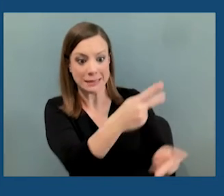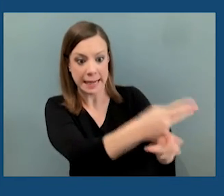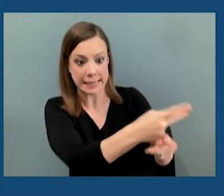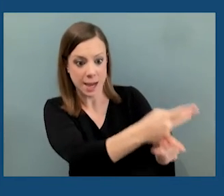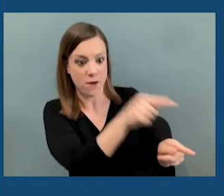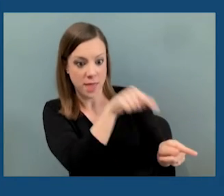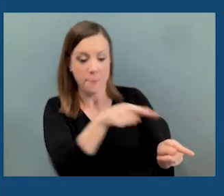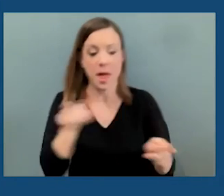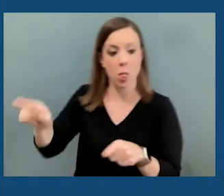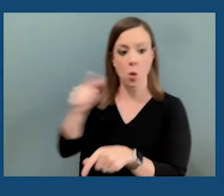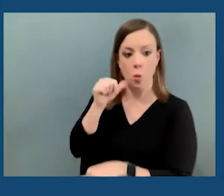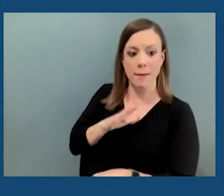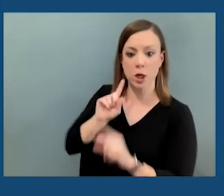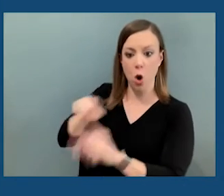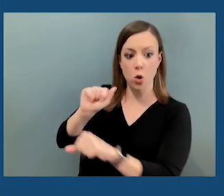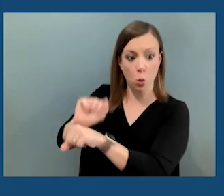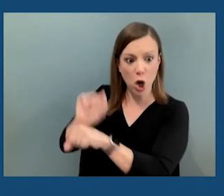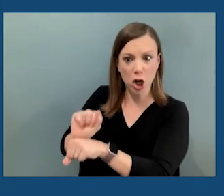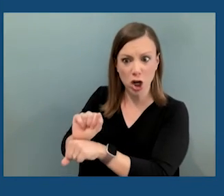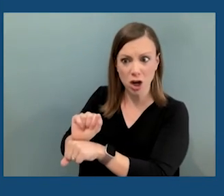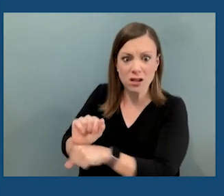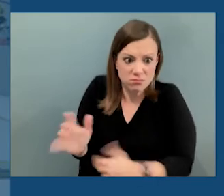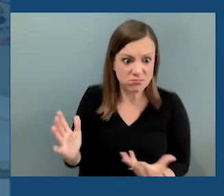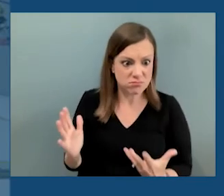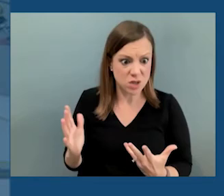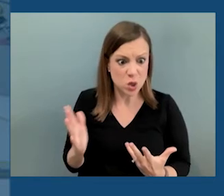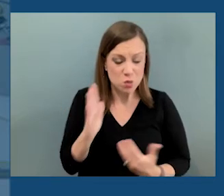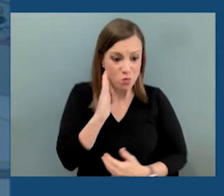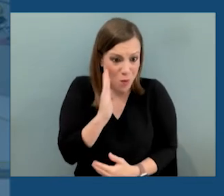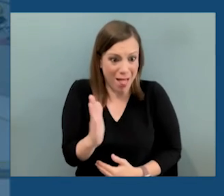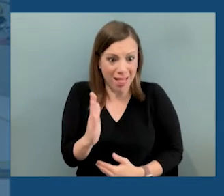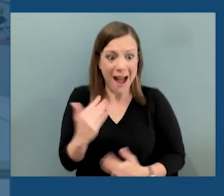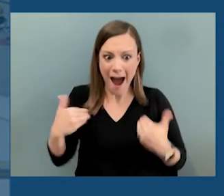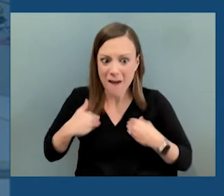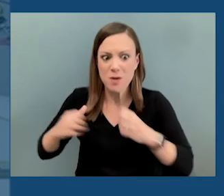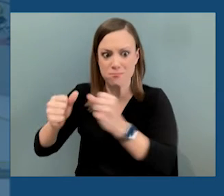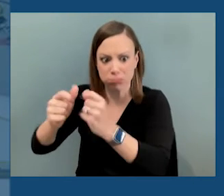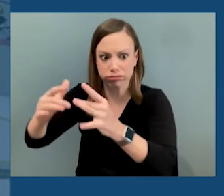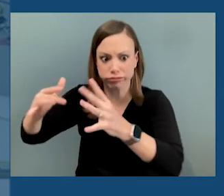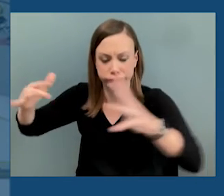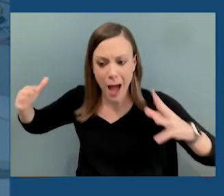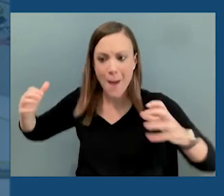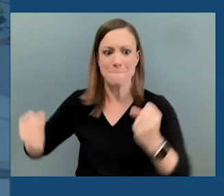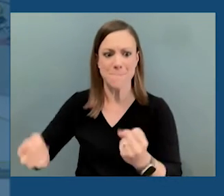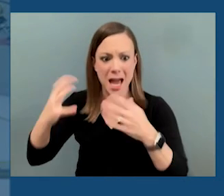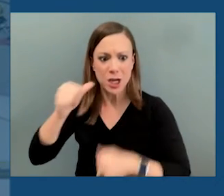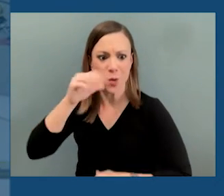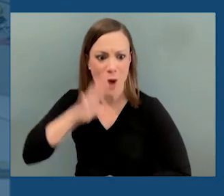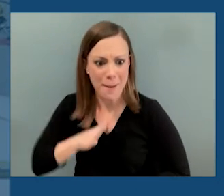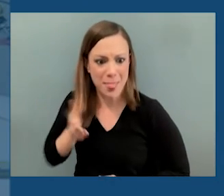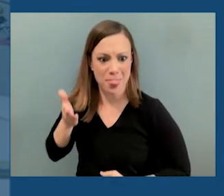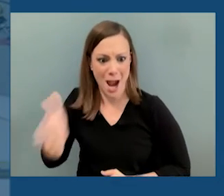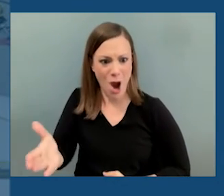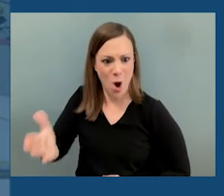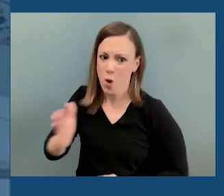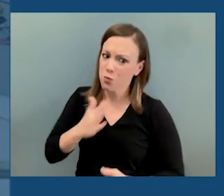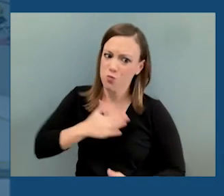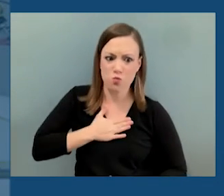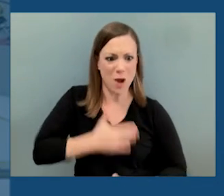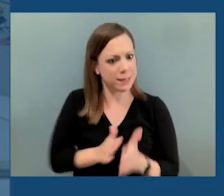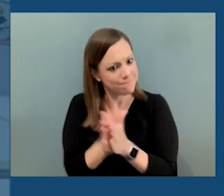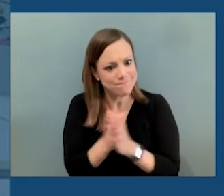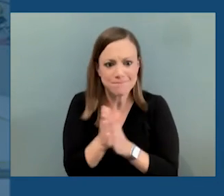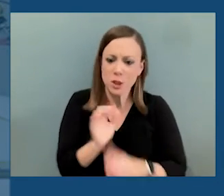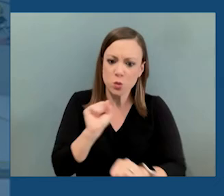it. I said that years ago. State is investing $7 billion for quality, affordable child care because it